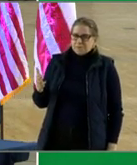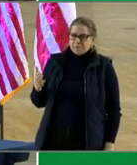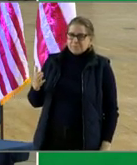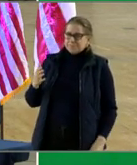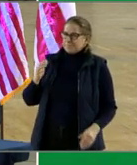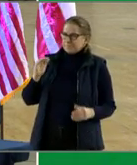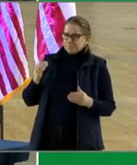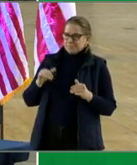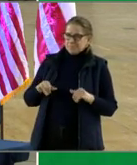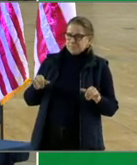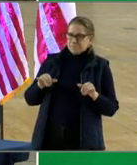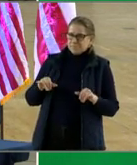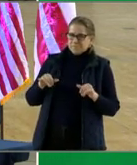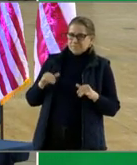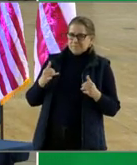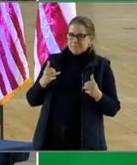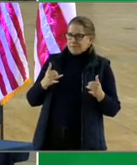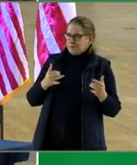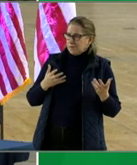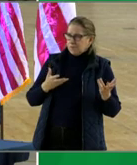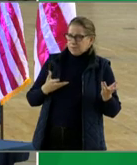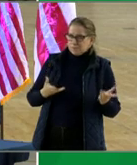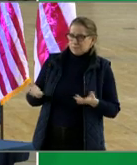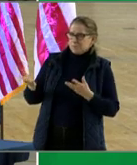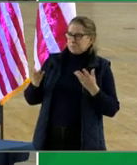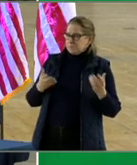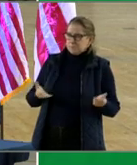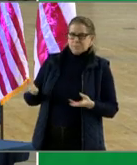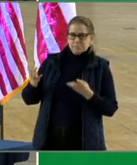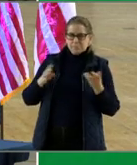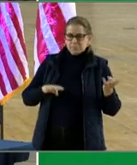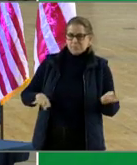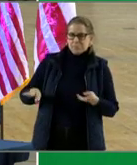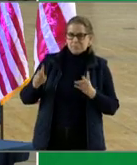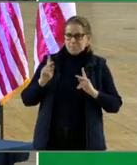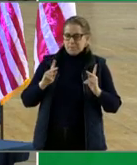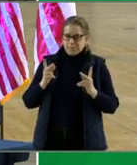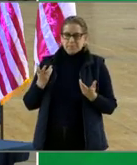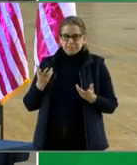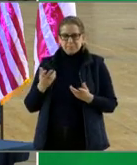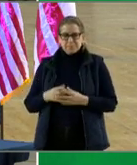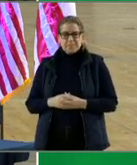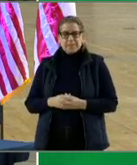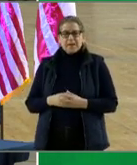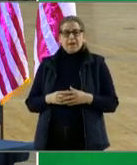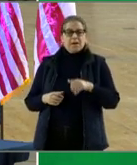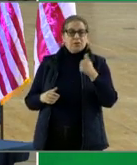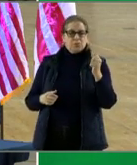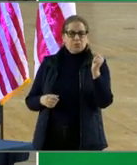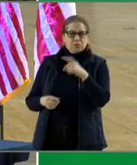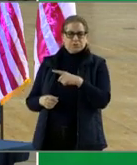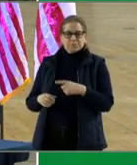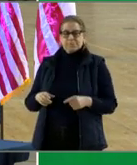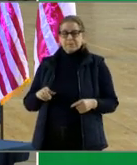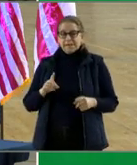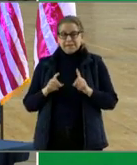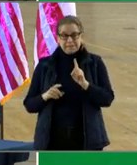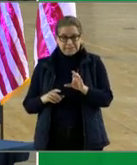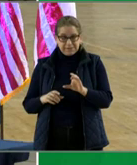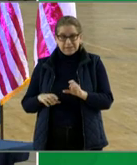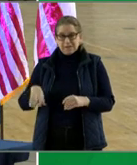asked, how does our surge prediction compare with Maryland and Virginia, and are they using CHIME